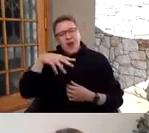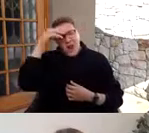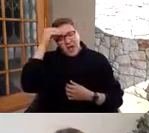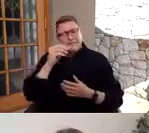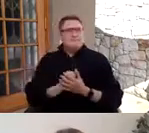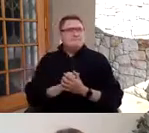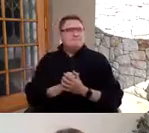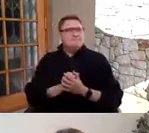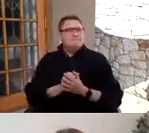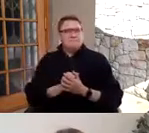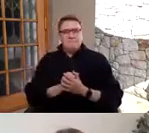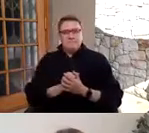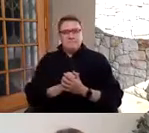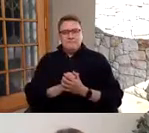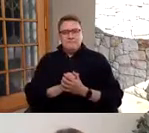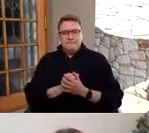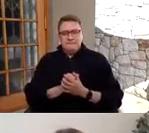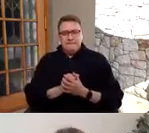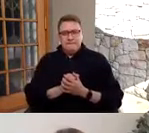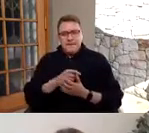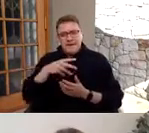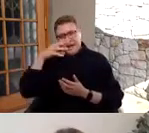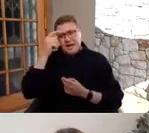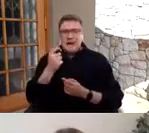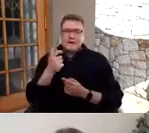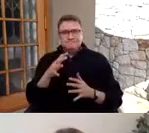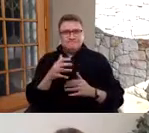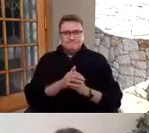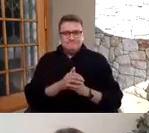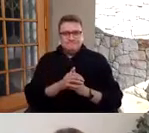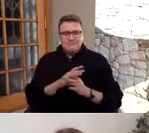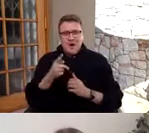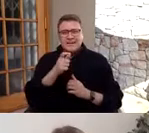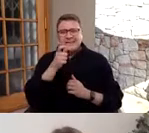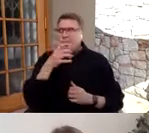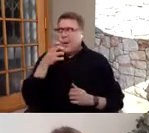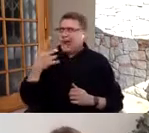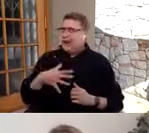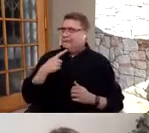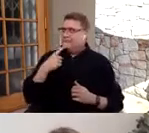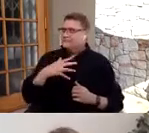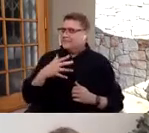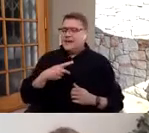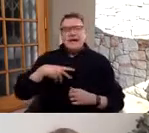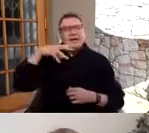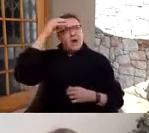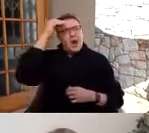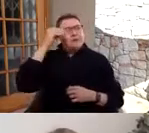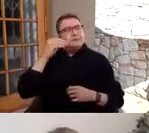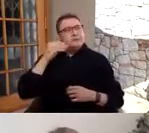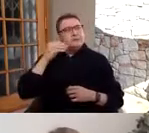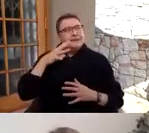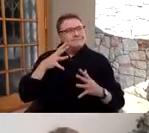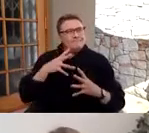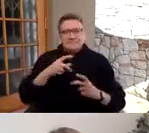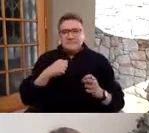do, to kind of learn, well, now I can't even say the word, to learn to